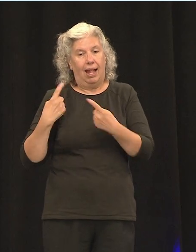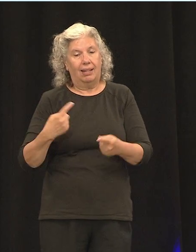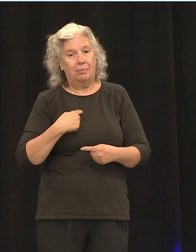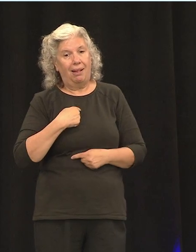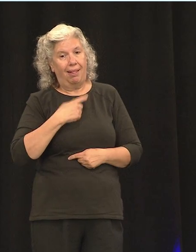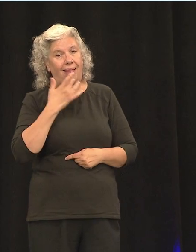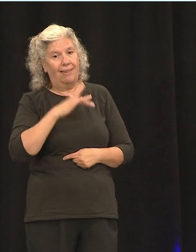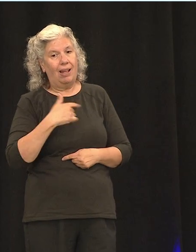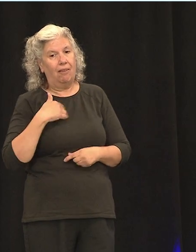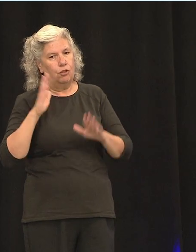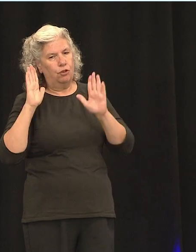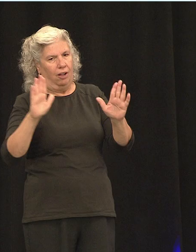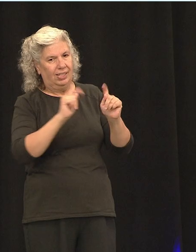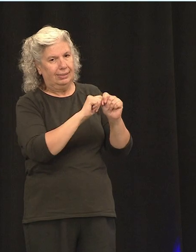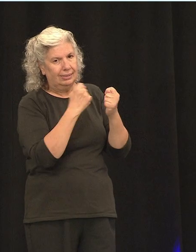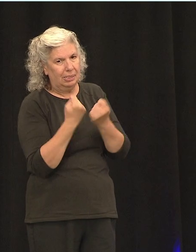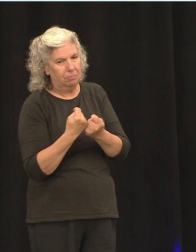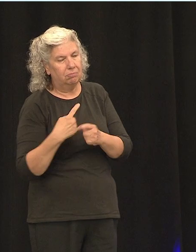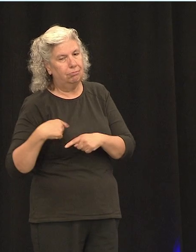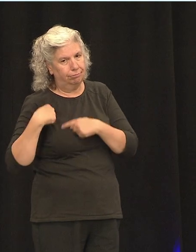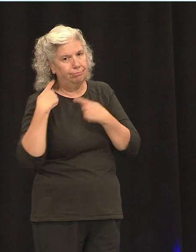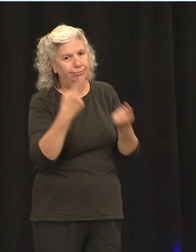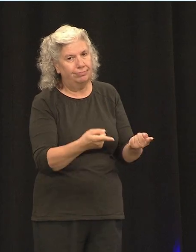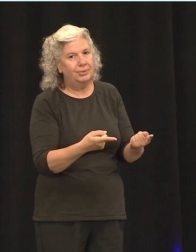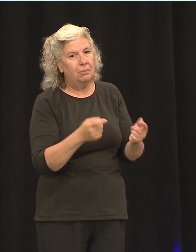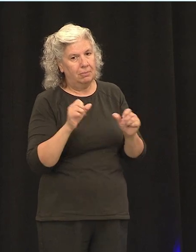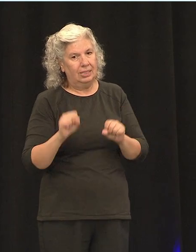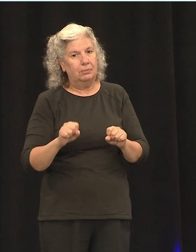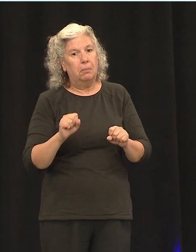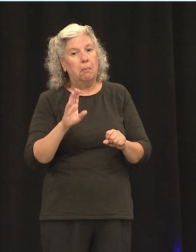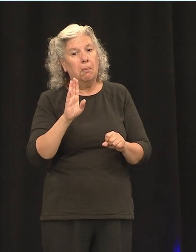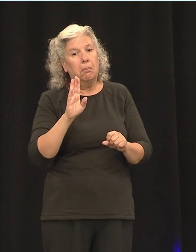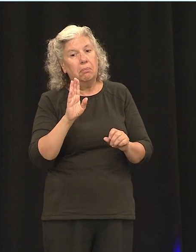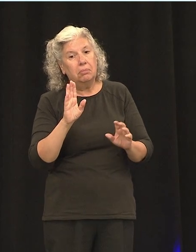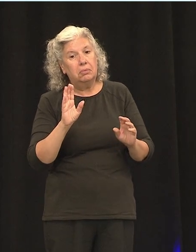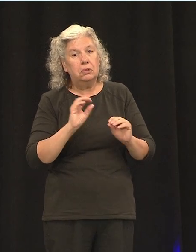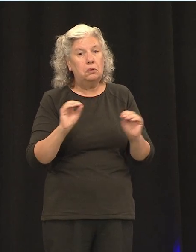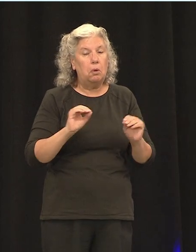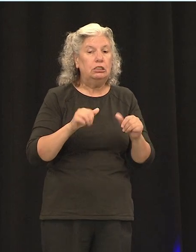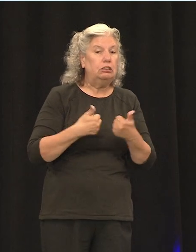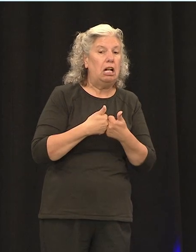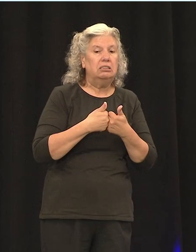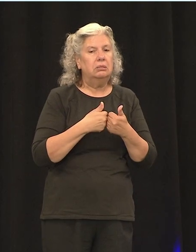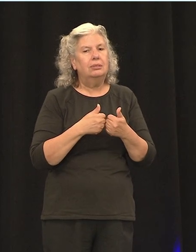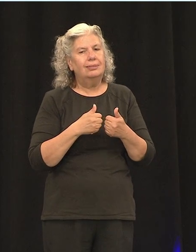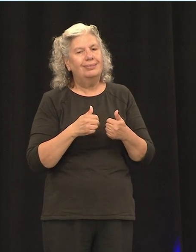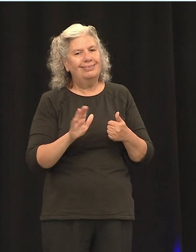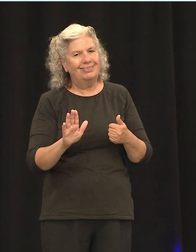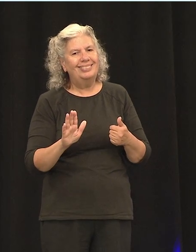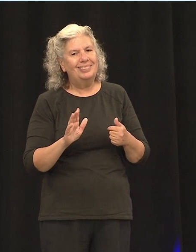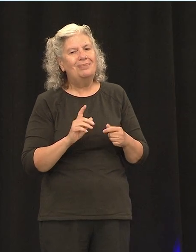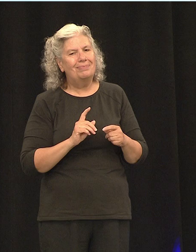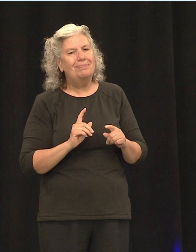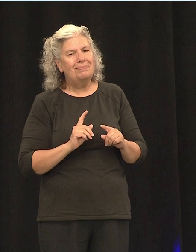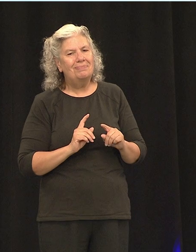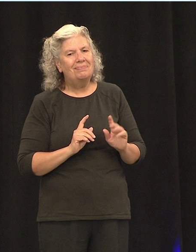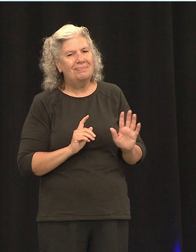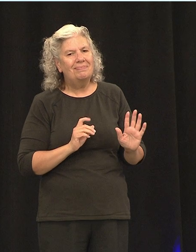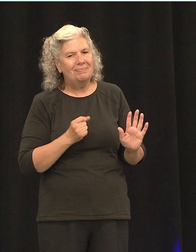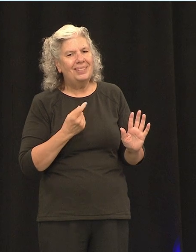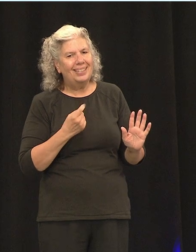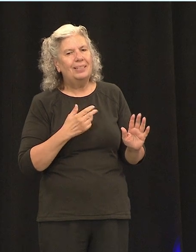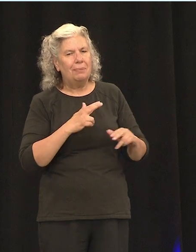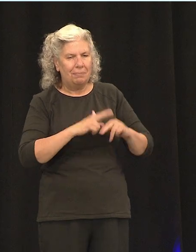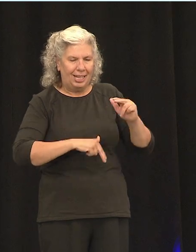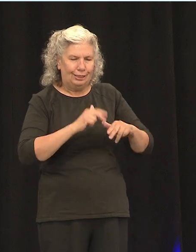It's not to say that we didn't have challenges, but, I think these relationships and building this and working